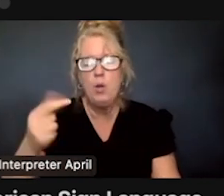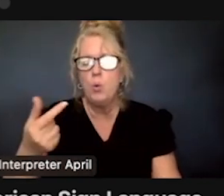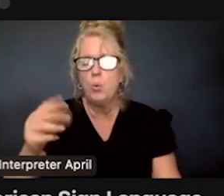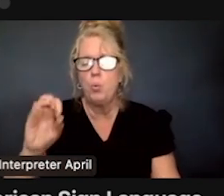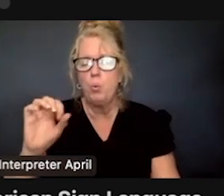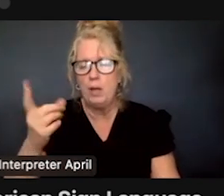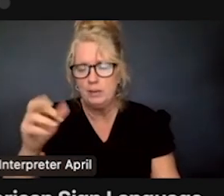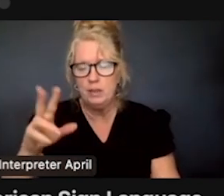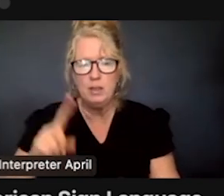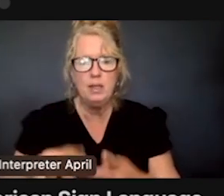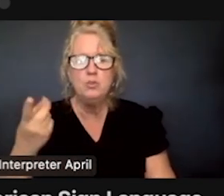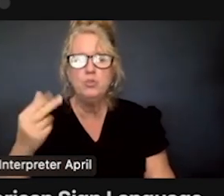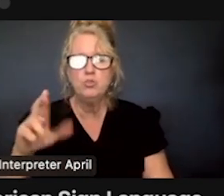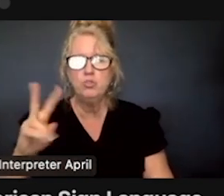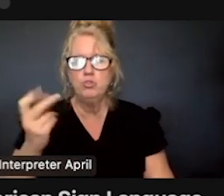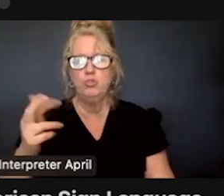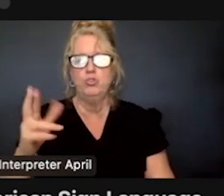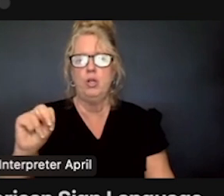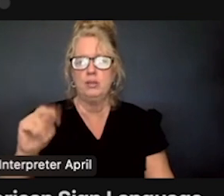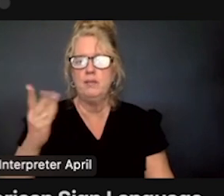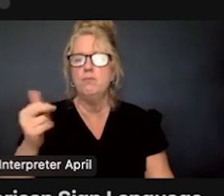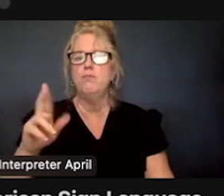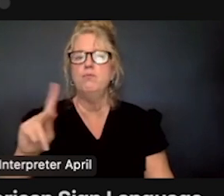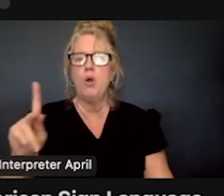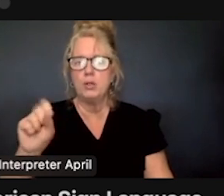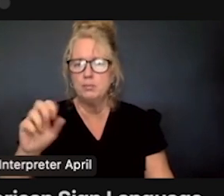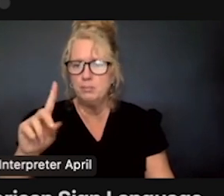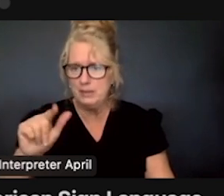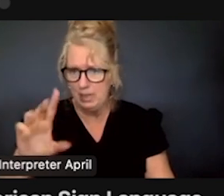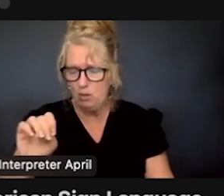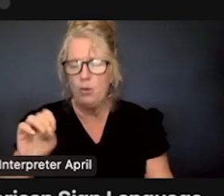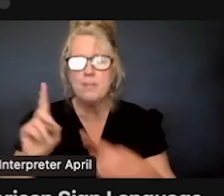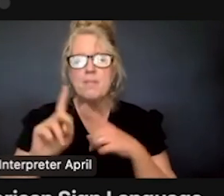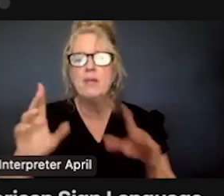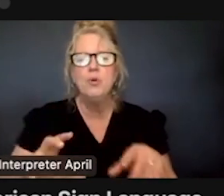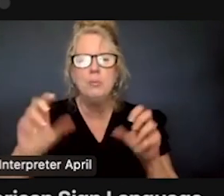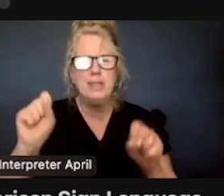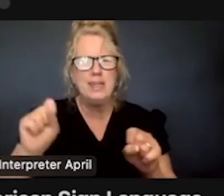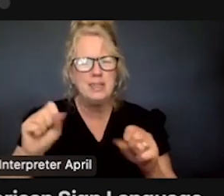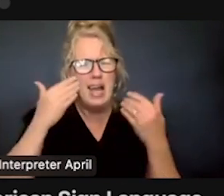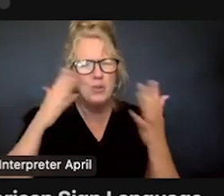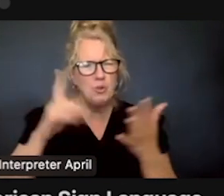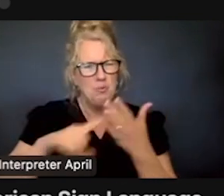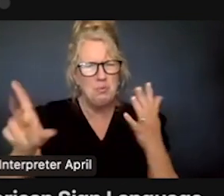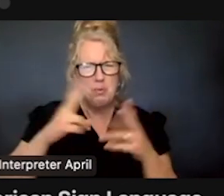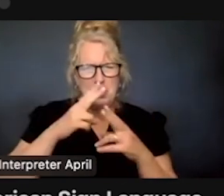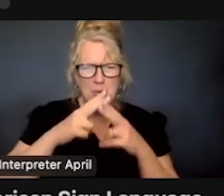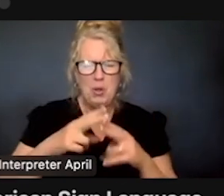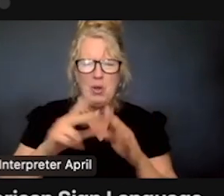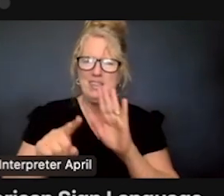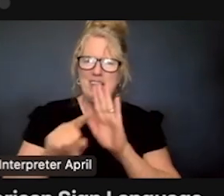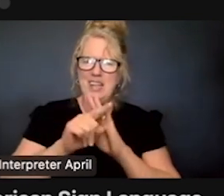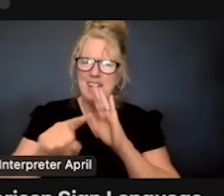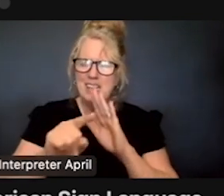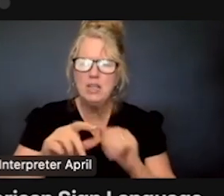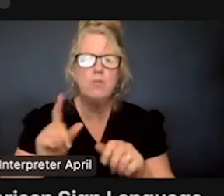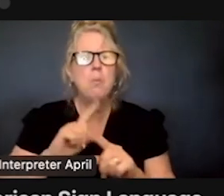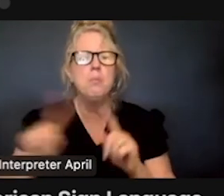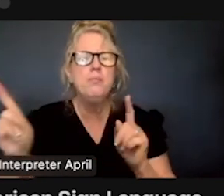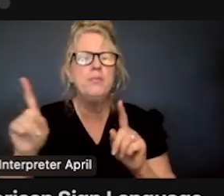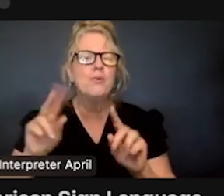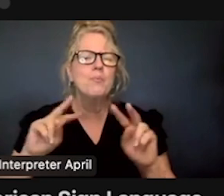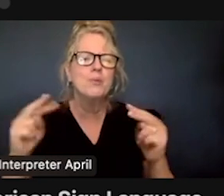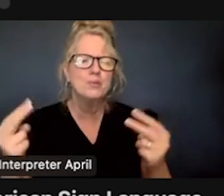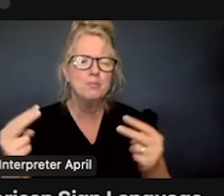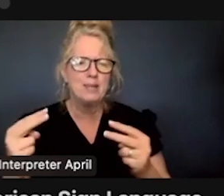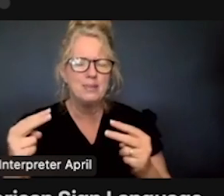and Dr. Vernon Barksdale taking the, I don't know if I want to call it negative, it's more like a different perspective. And